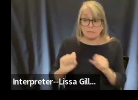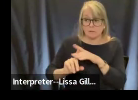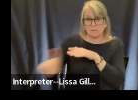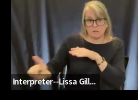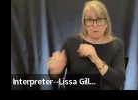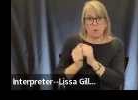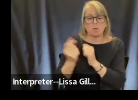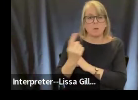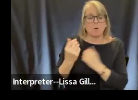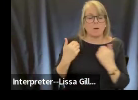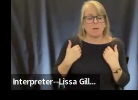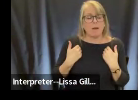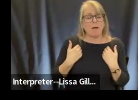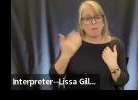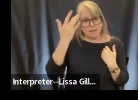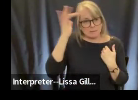intellectual disability.